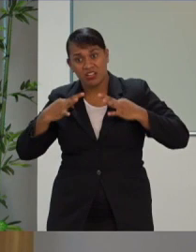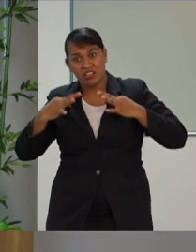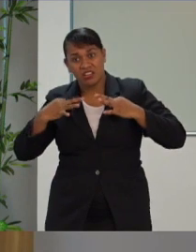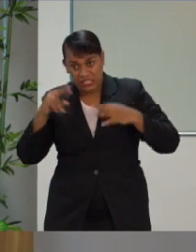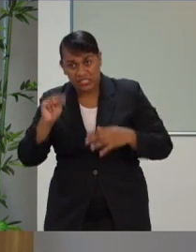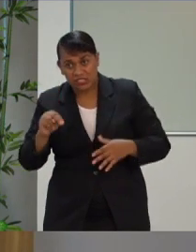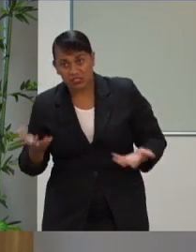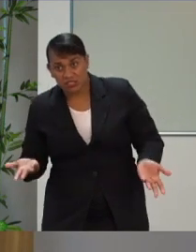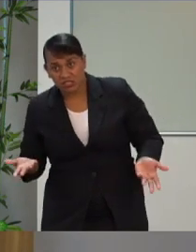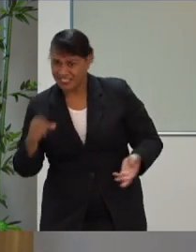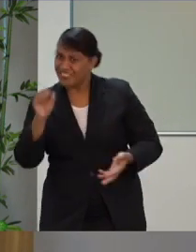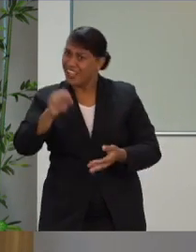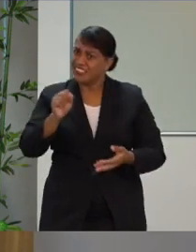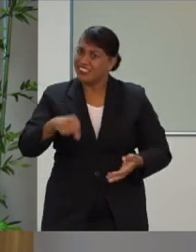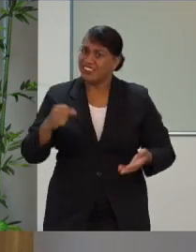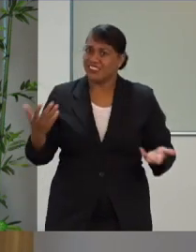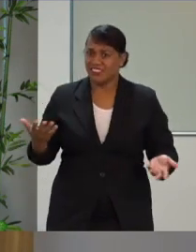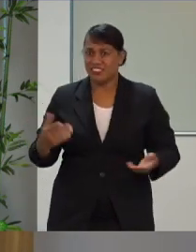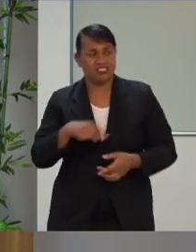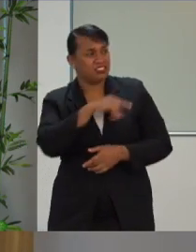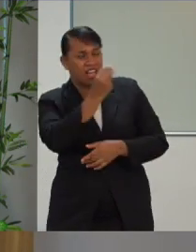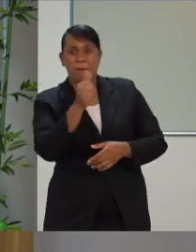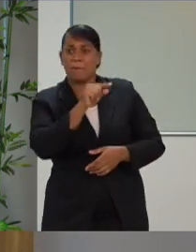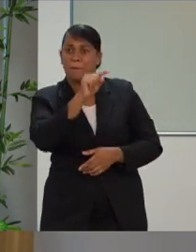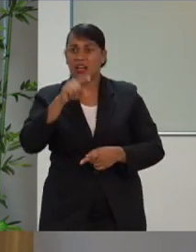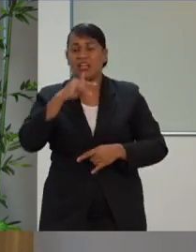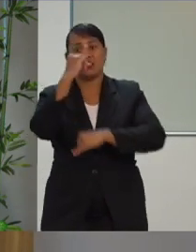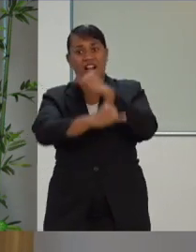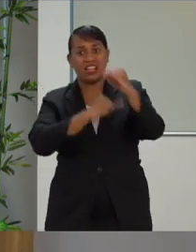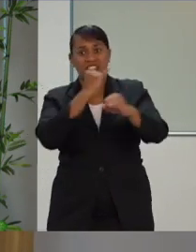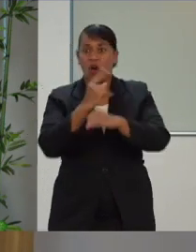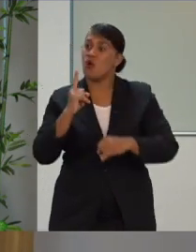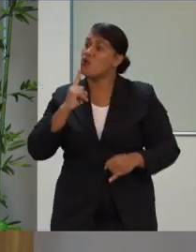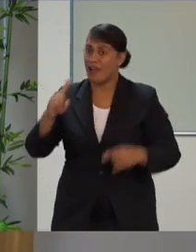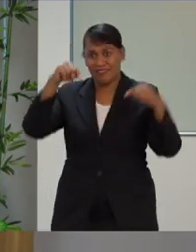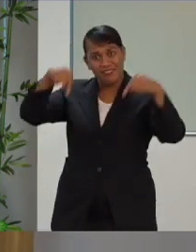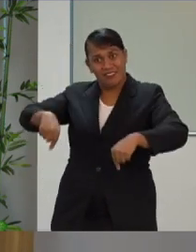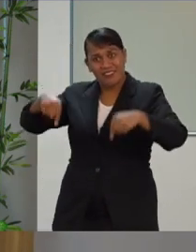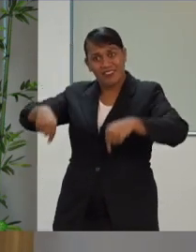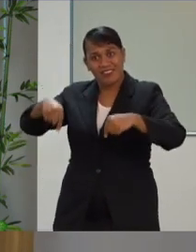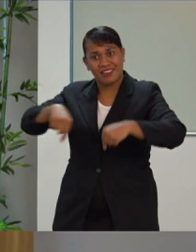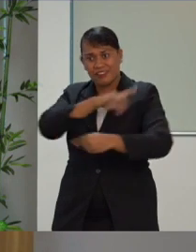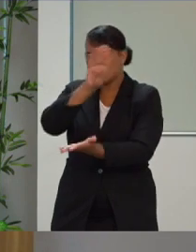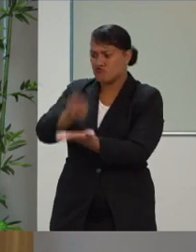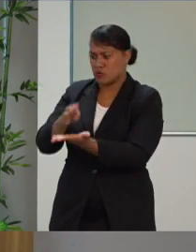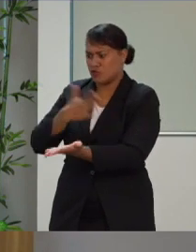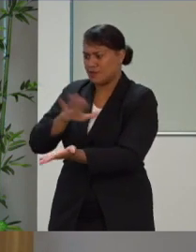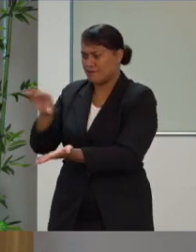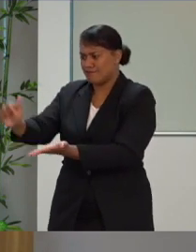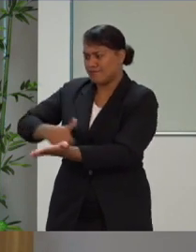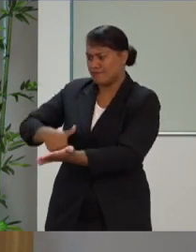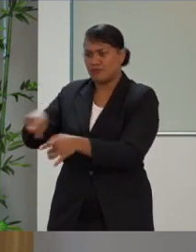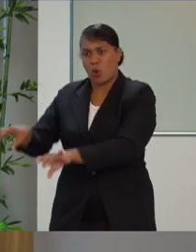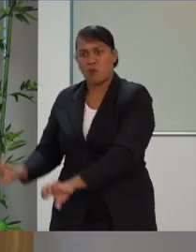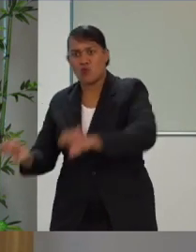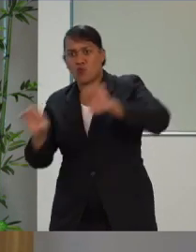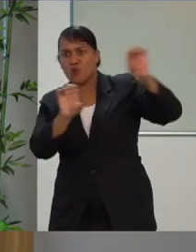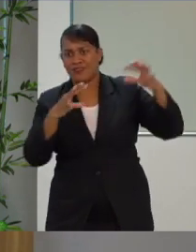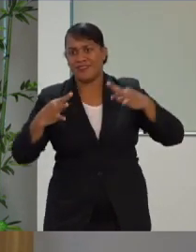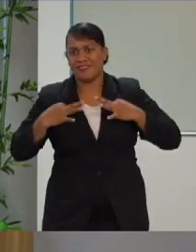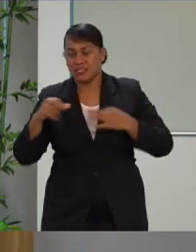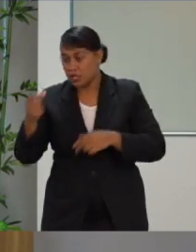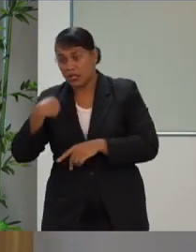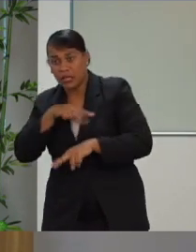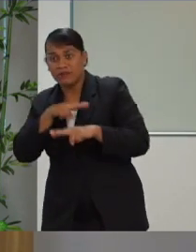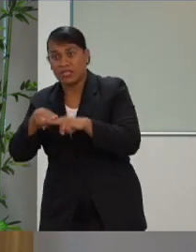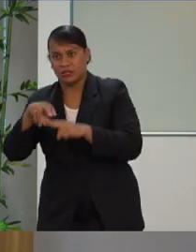have garments orders from overseas. So as you know, most of our garment manufacturers in Fiji actually make those garments